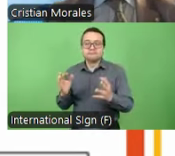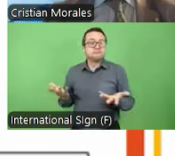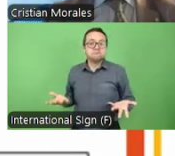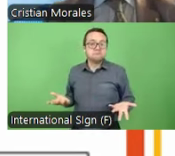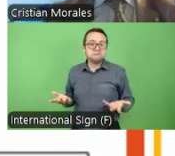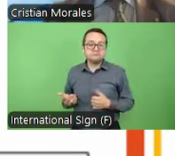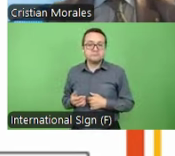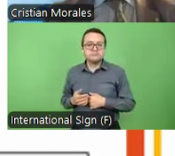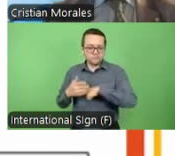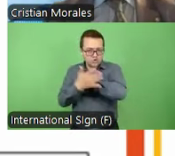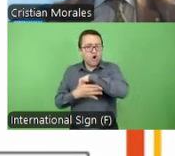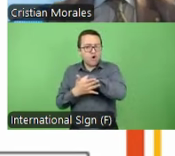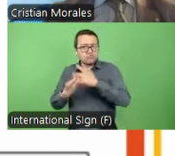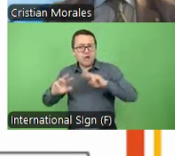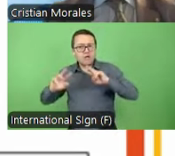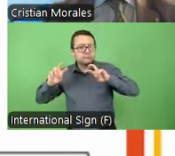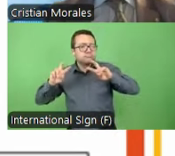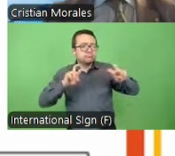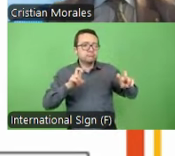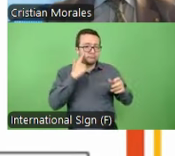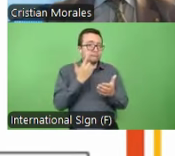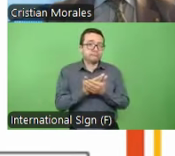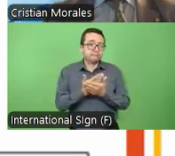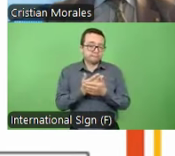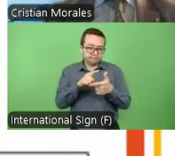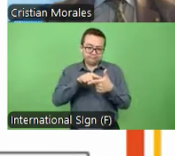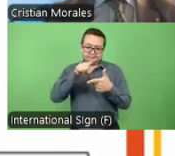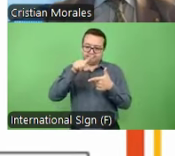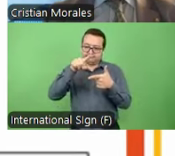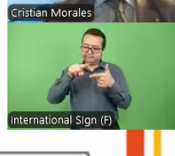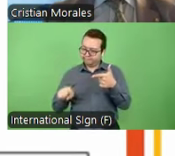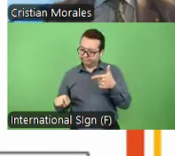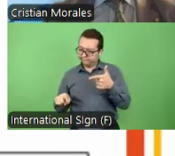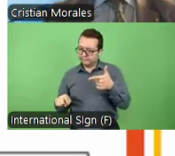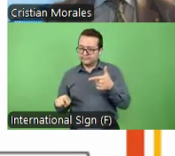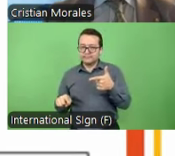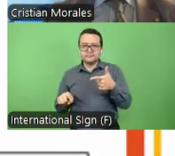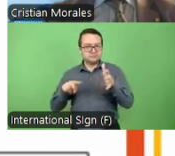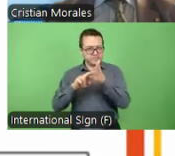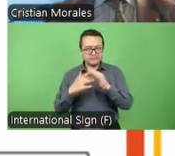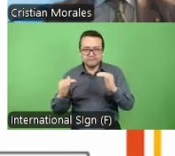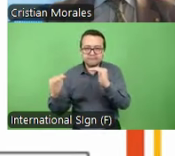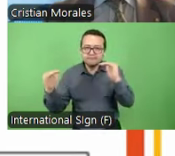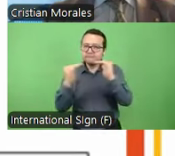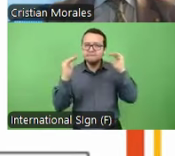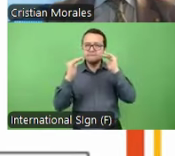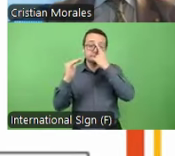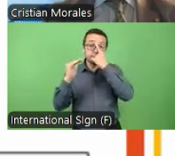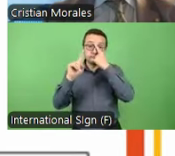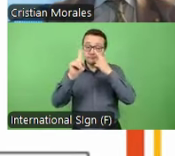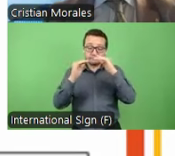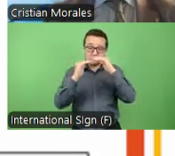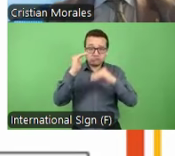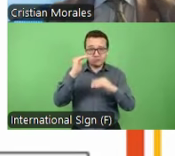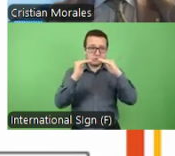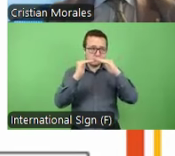year of the razones. measurement of all El the tema countries de for one reason. inequidades es un The part tema of muy inequity is something importante, that is also no very solo entre important, países, not only sino al among interior de countries, los but